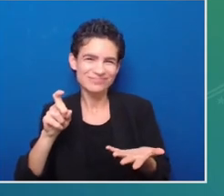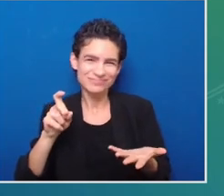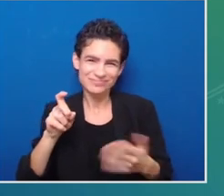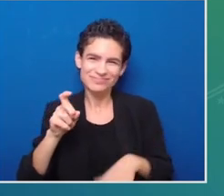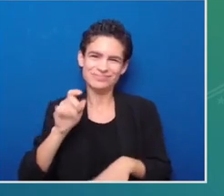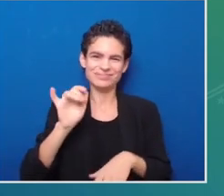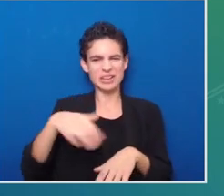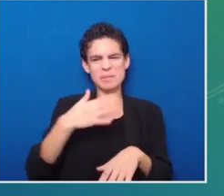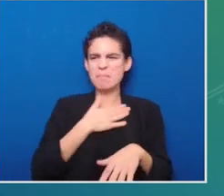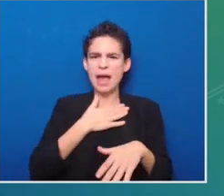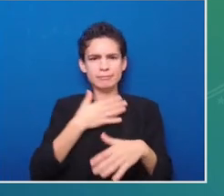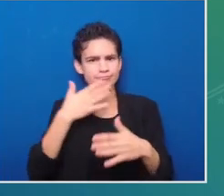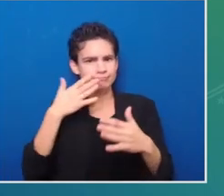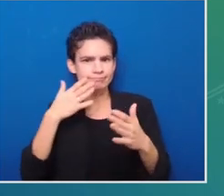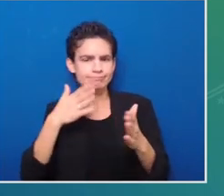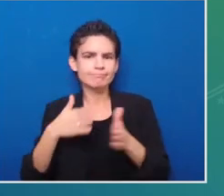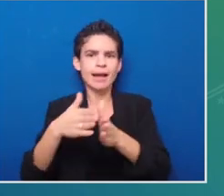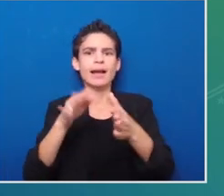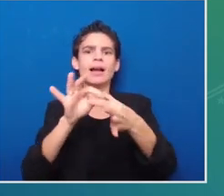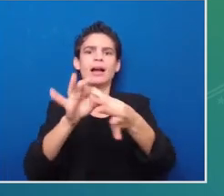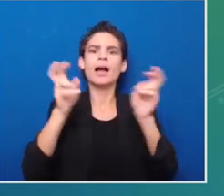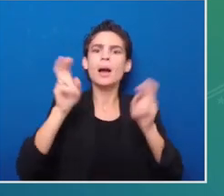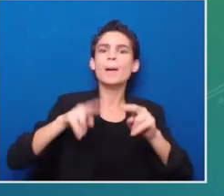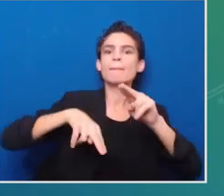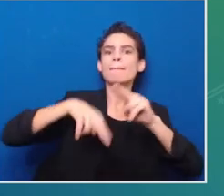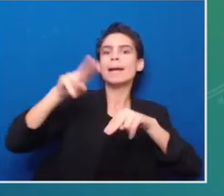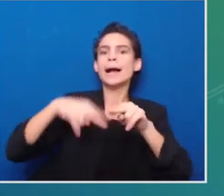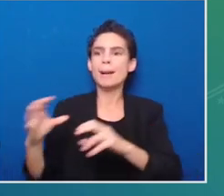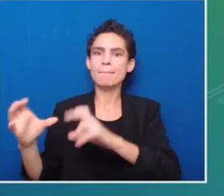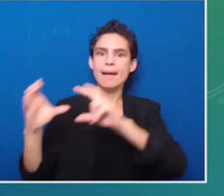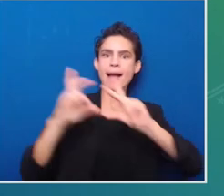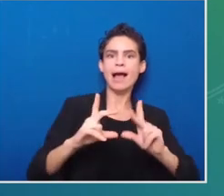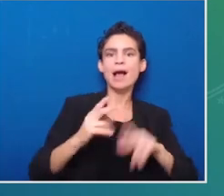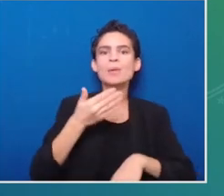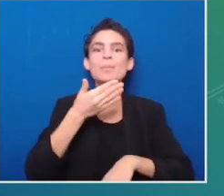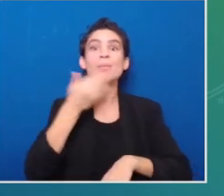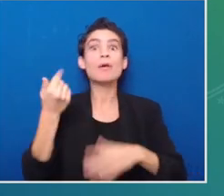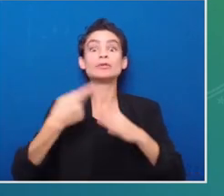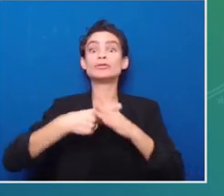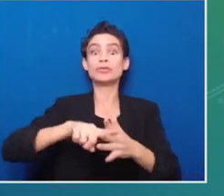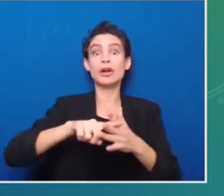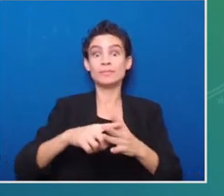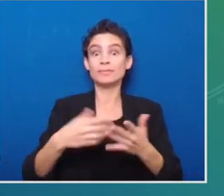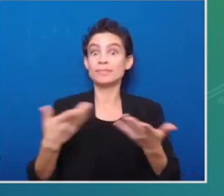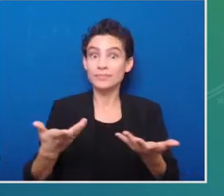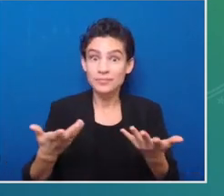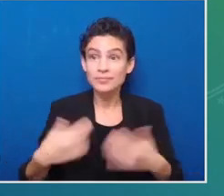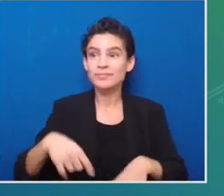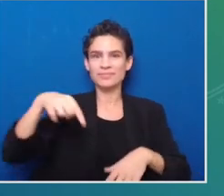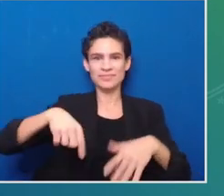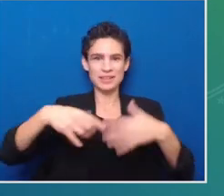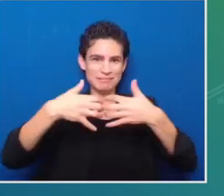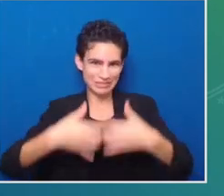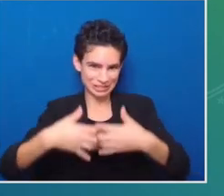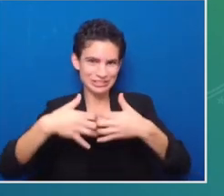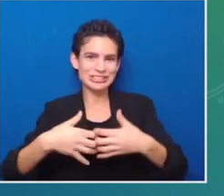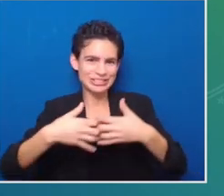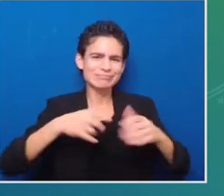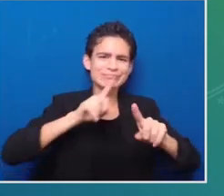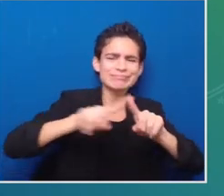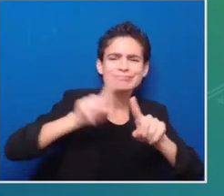path to building back better starts with building and manufacturing and deploying those